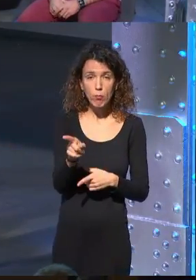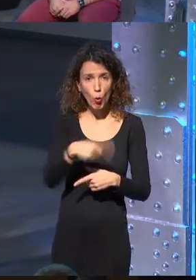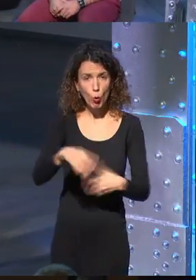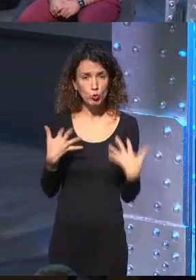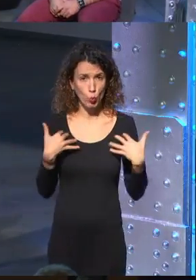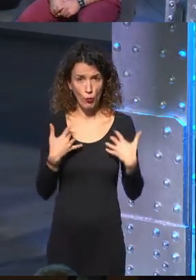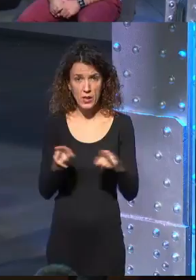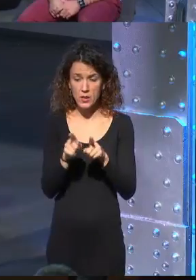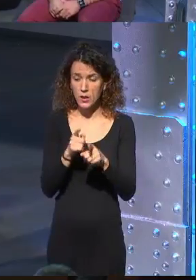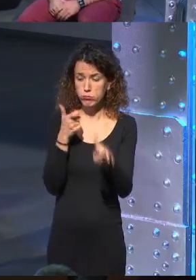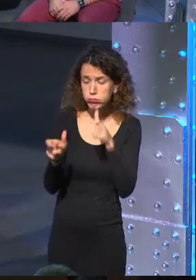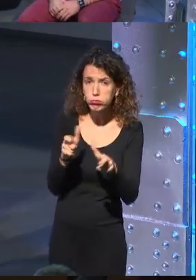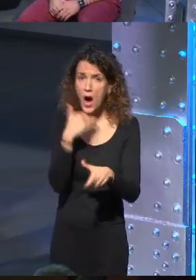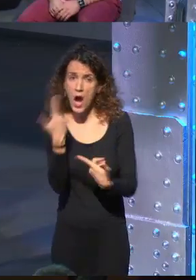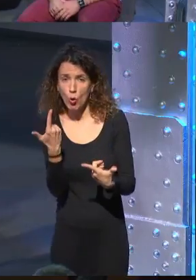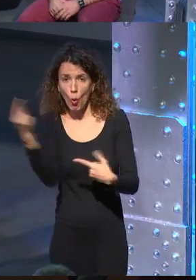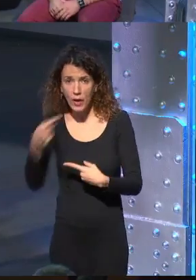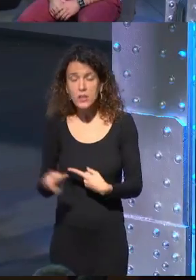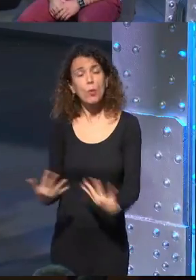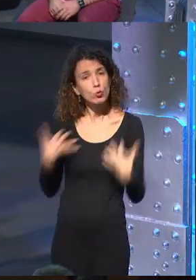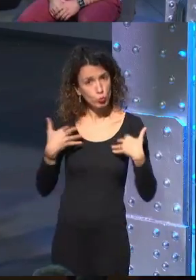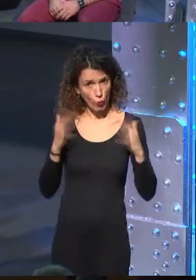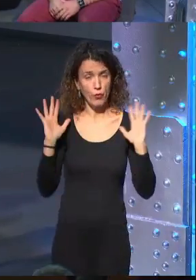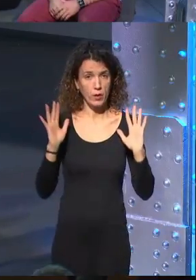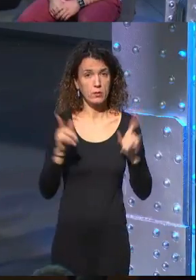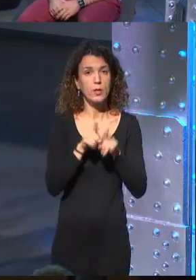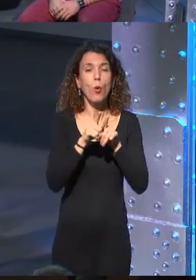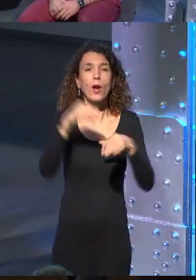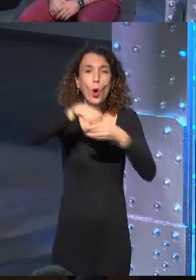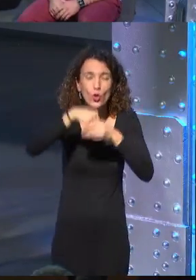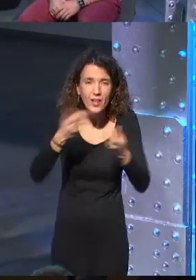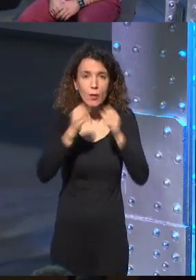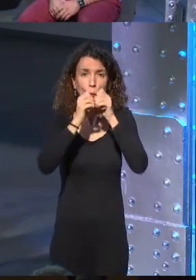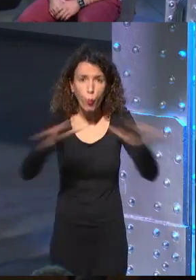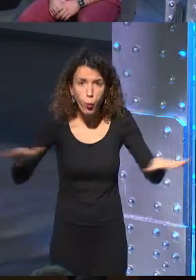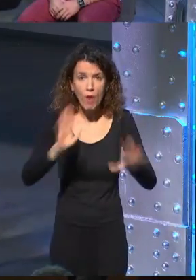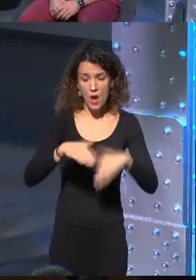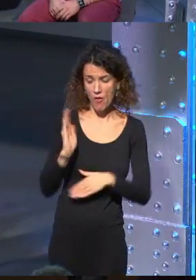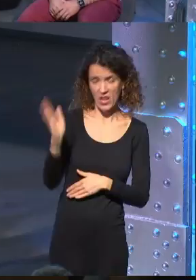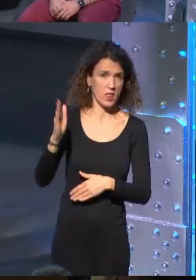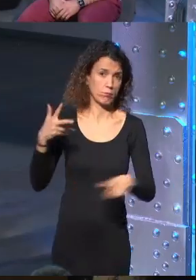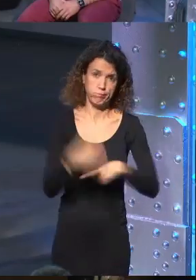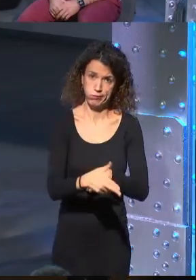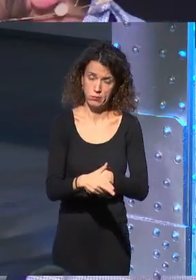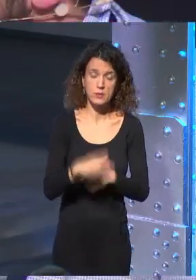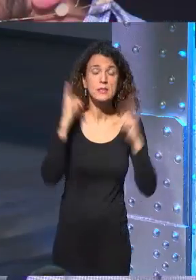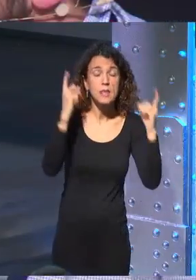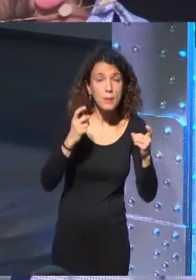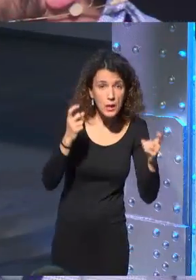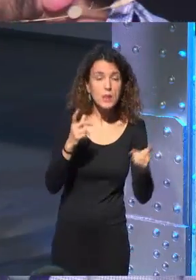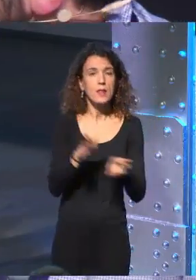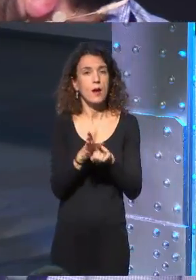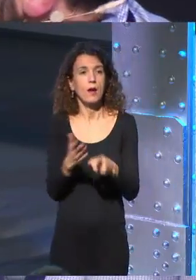people, as happens to you, suffer when you do something that they don't like. So